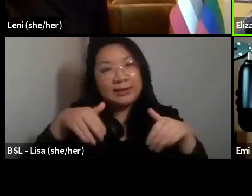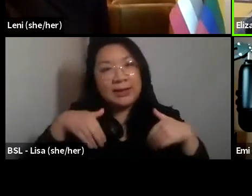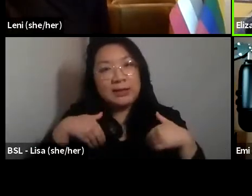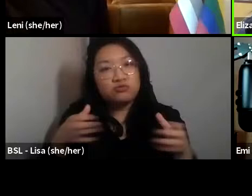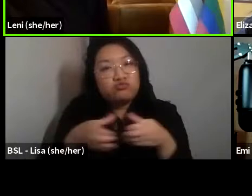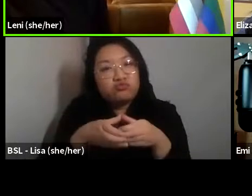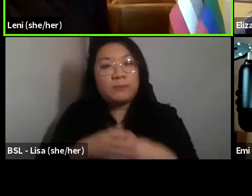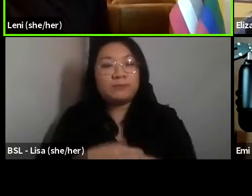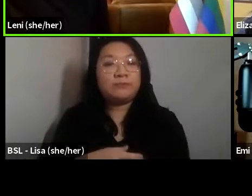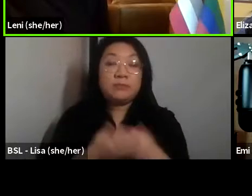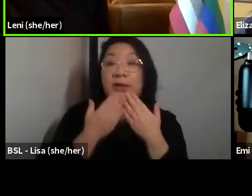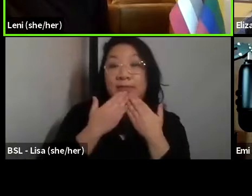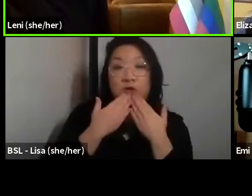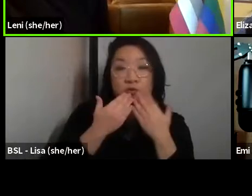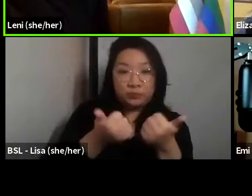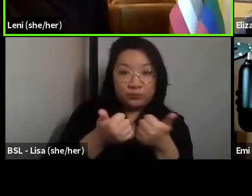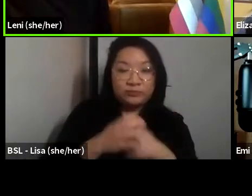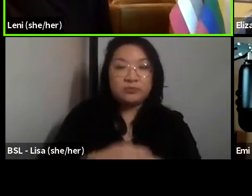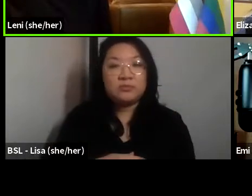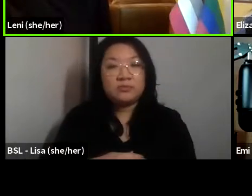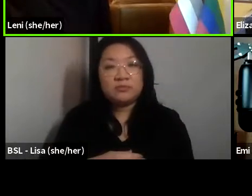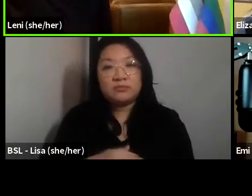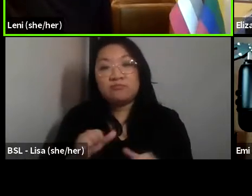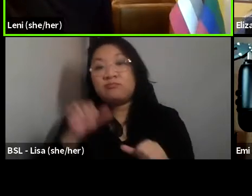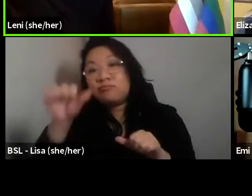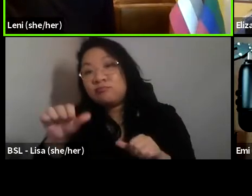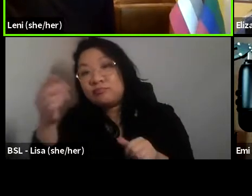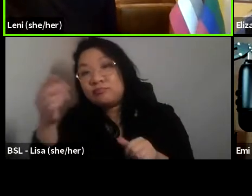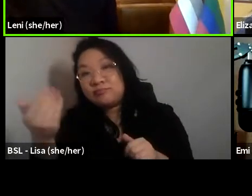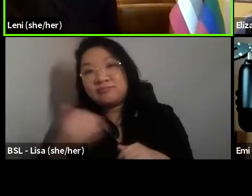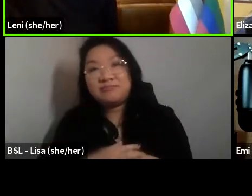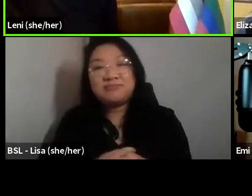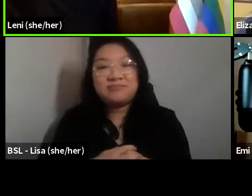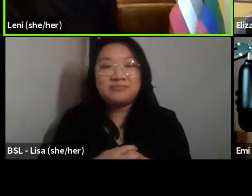Elizabeth. Emmy, can I throw over to you?